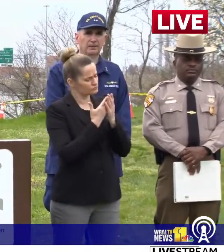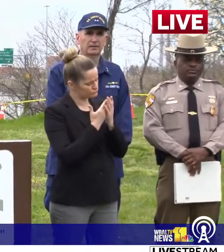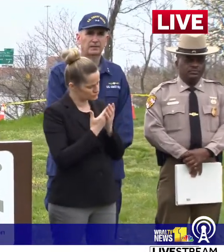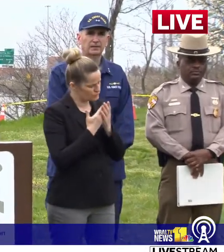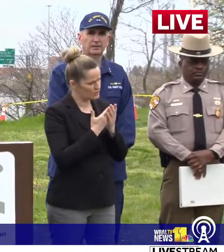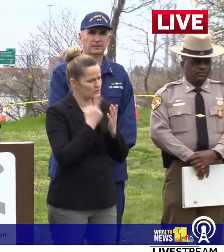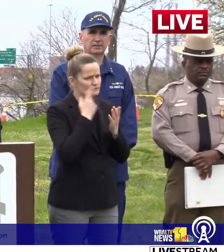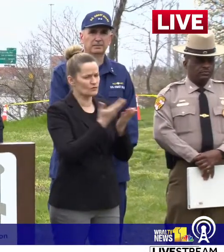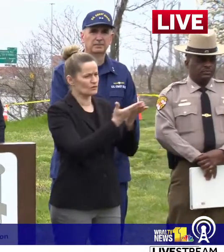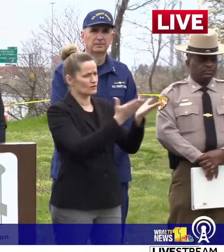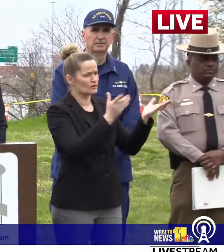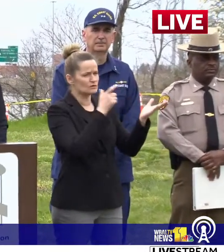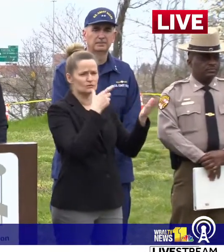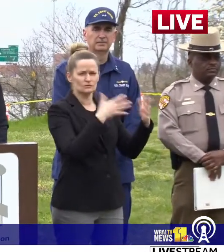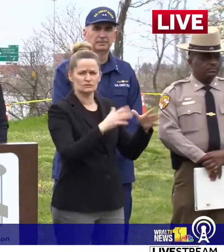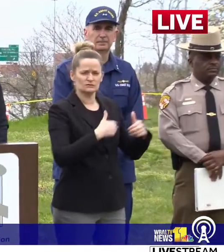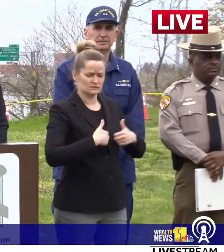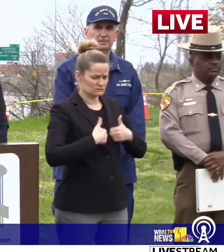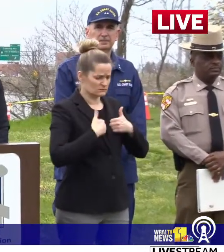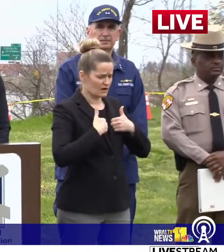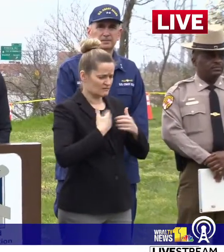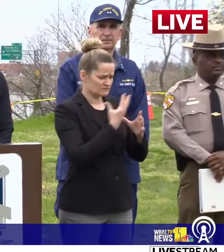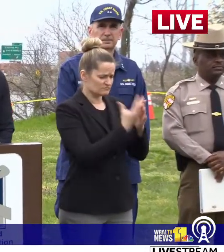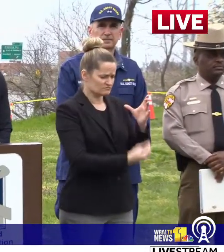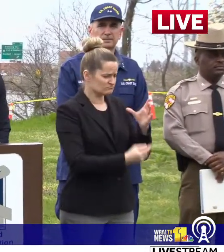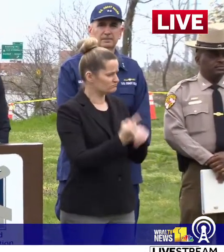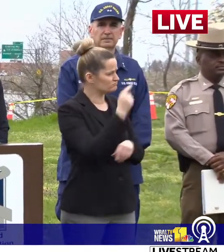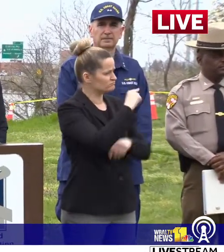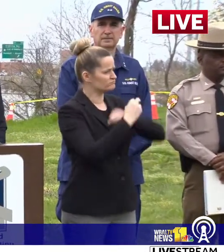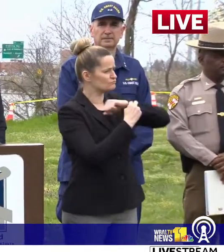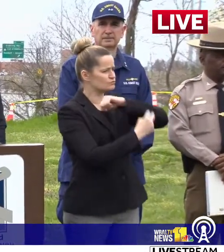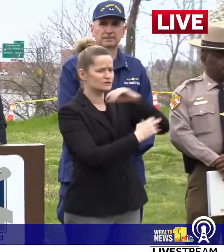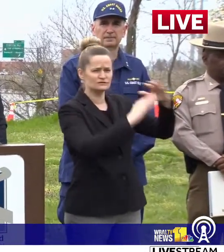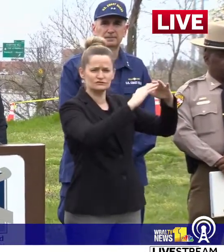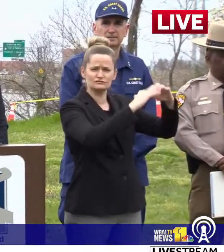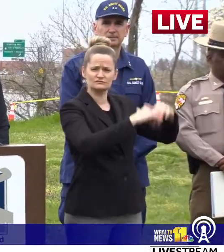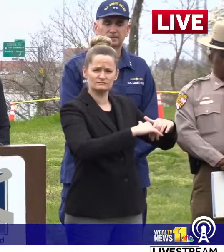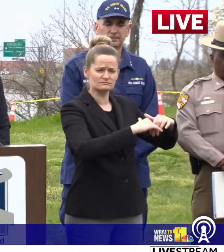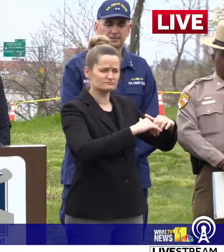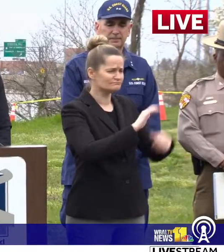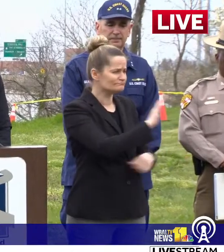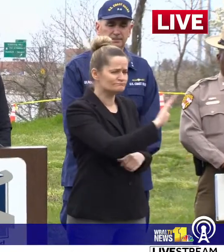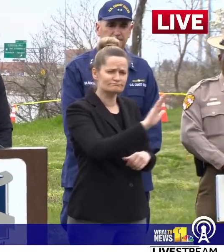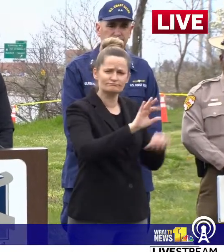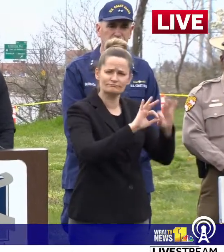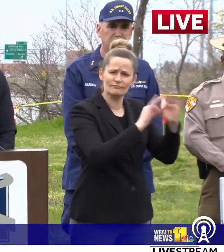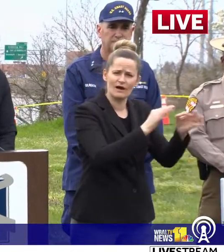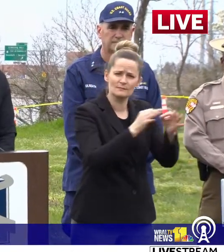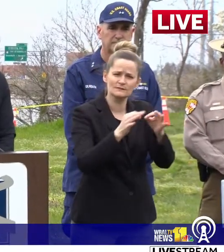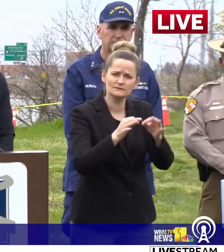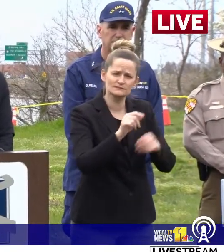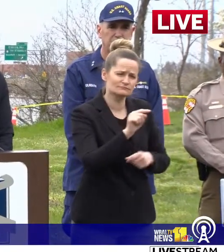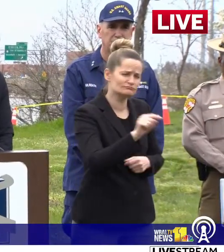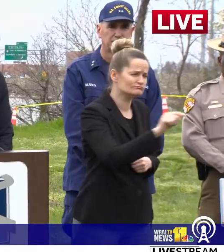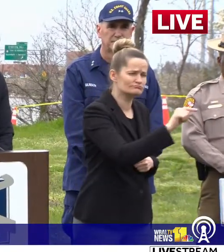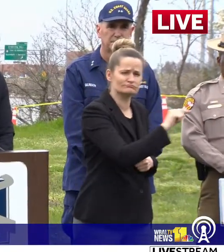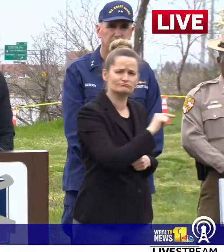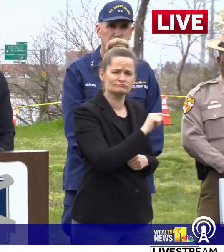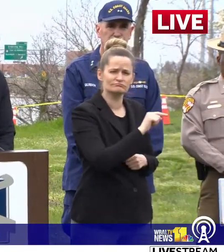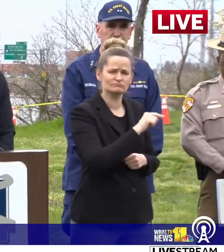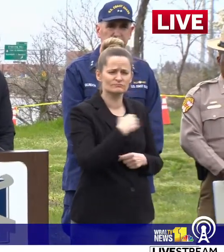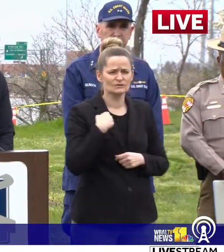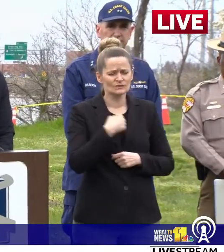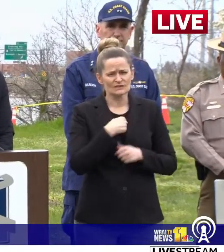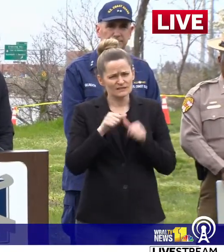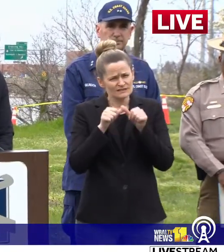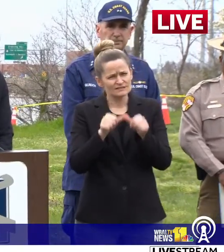collapse and also their loved ones. Since yesterday's briefing, we've continued to meet with families of all the